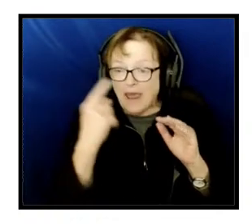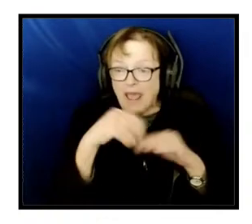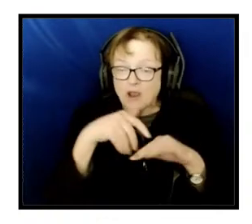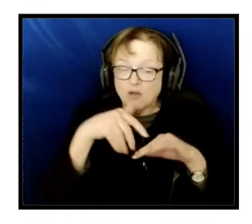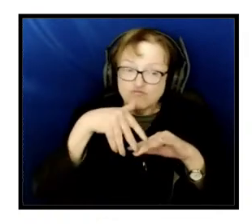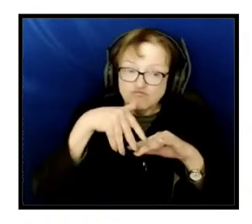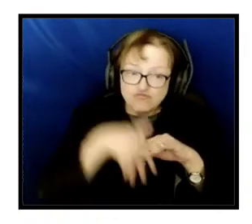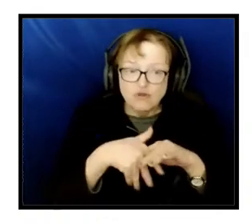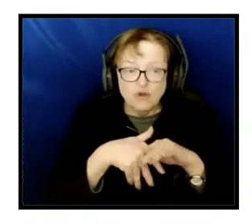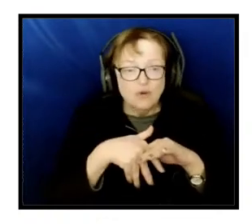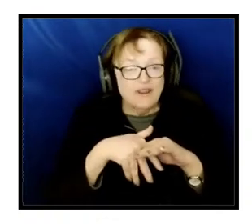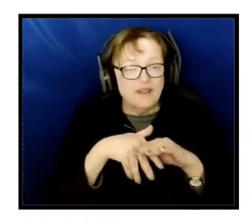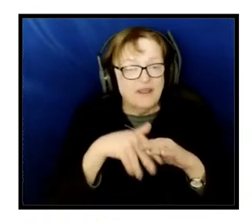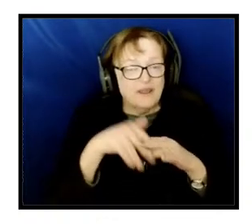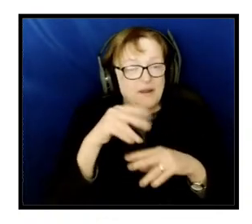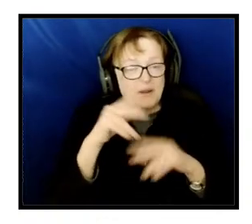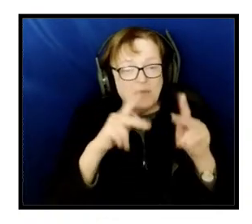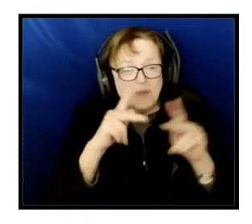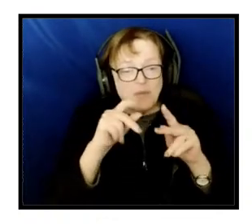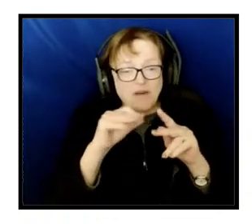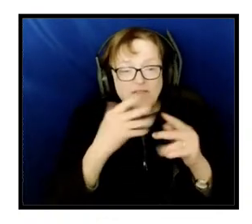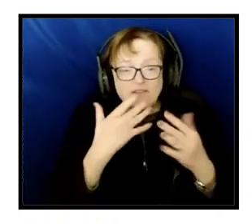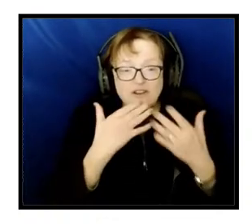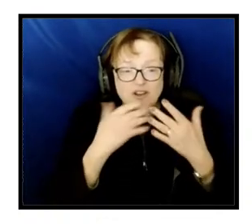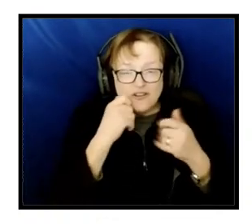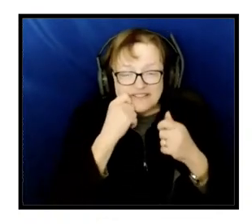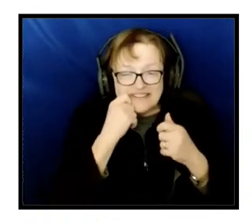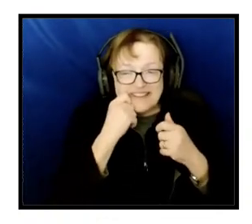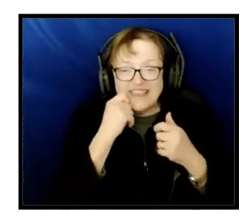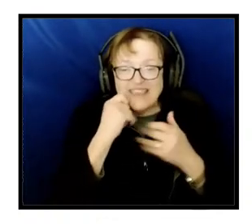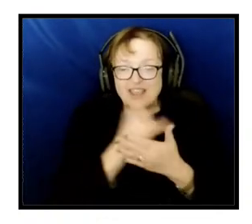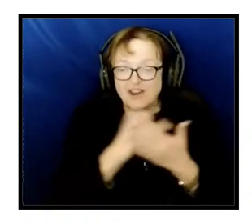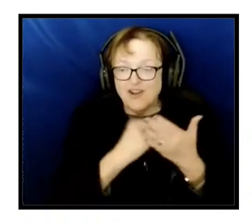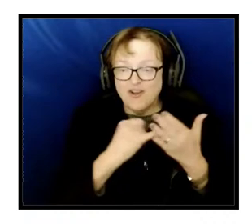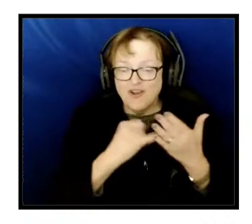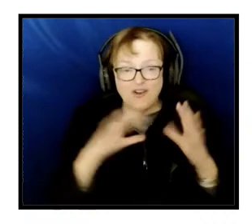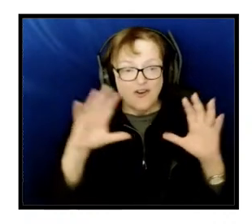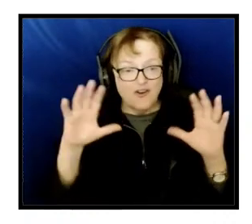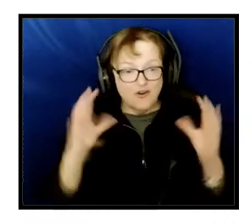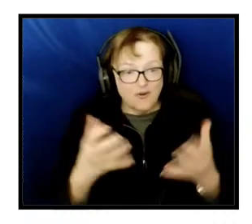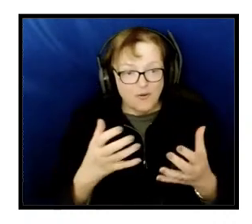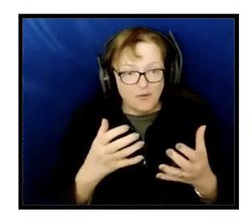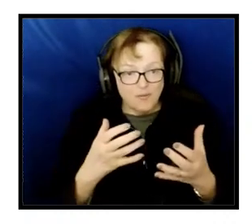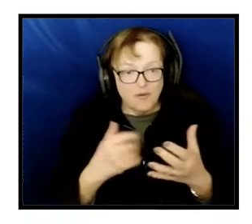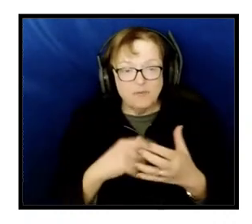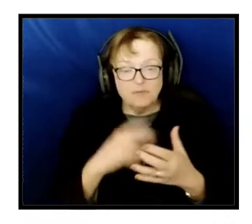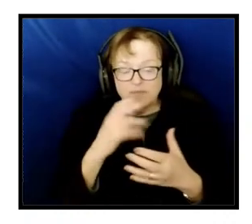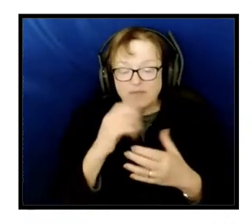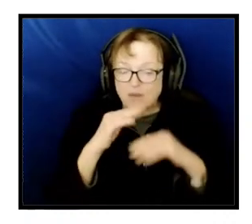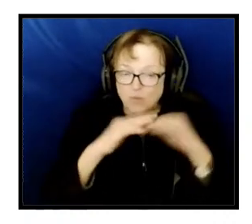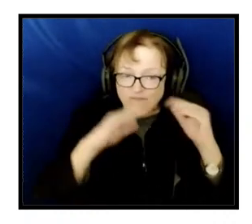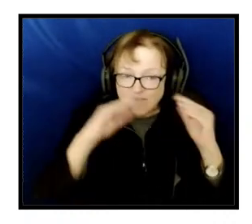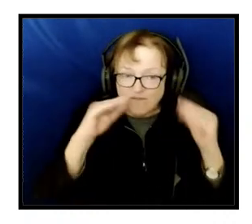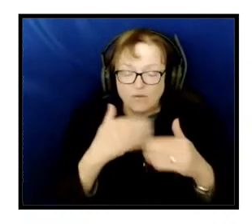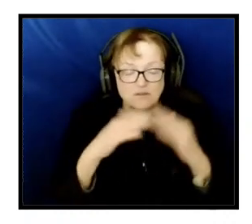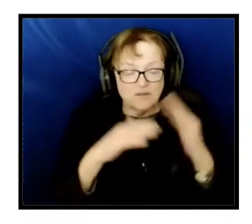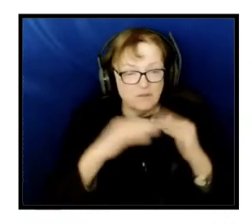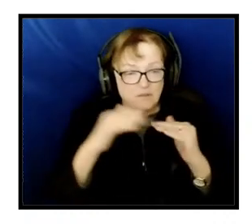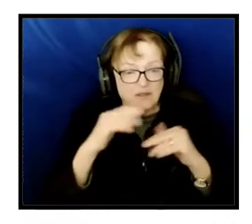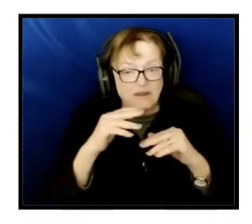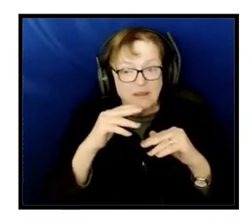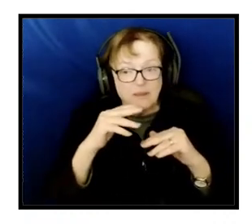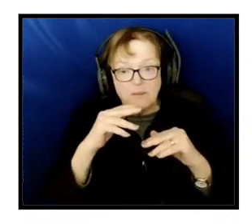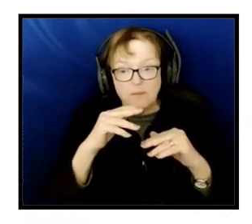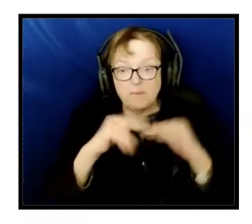arts organization. We operate at the intersection of arts, social justice, and community building, some of which you'll learn about